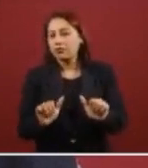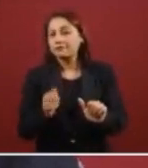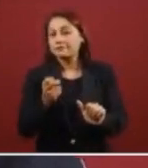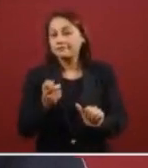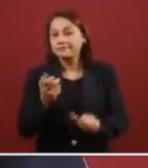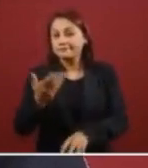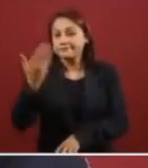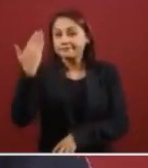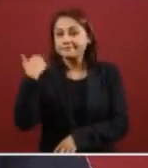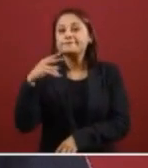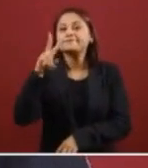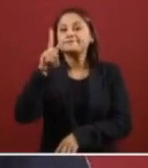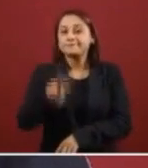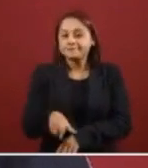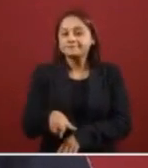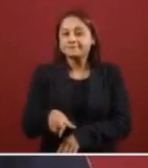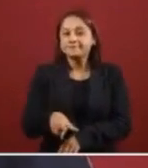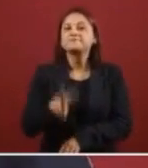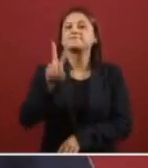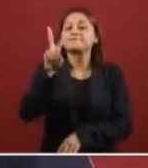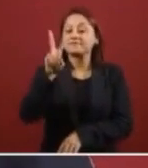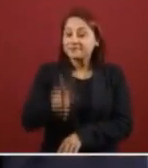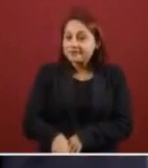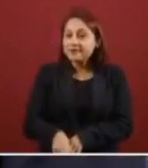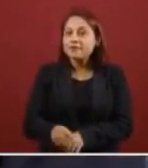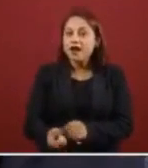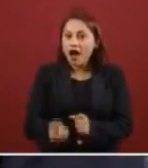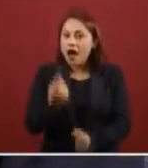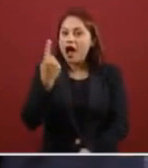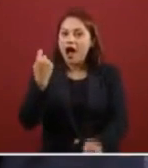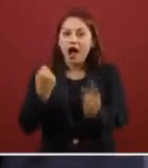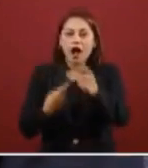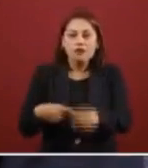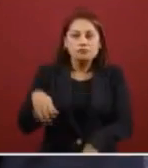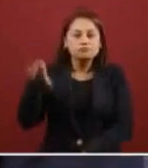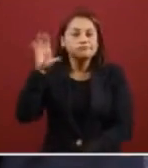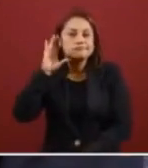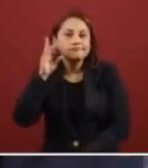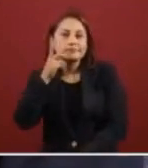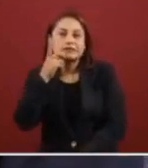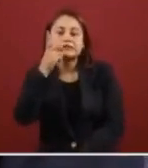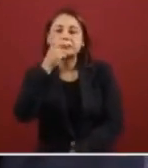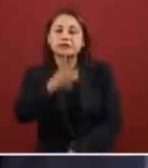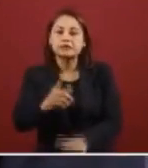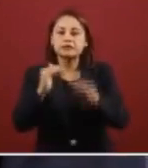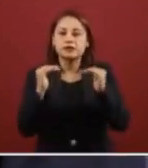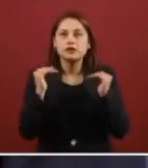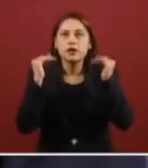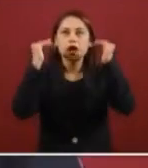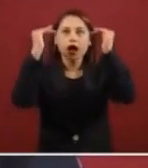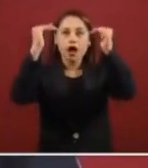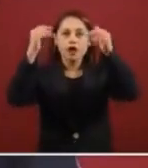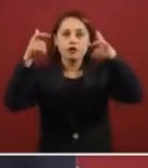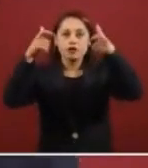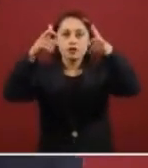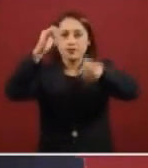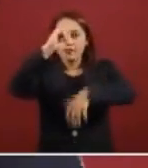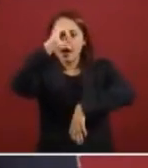Se habla hasta de arreglos, they even talked of making arrangements from above. Se crean